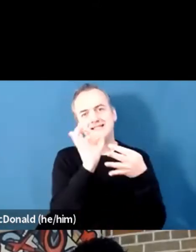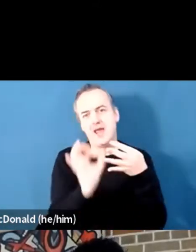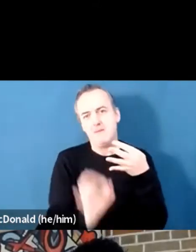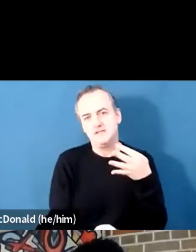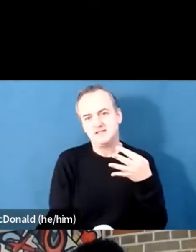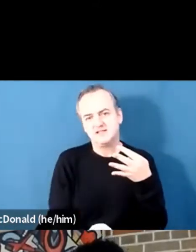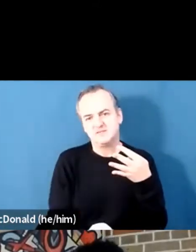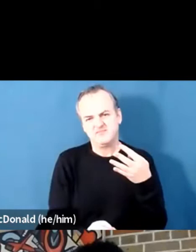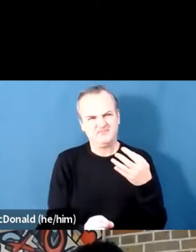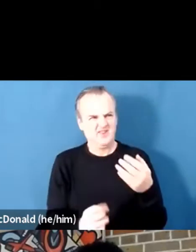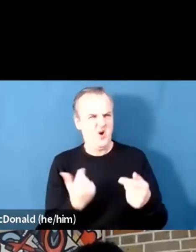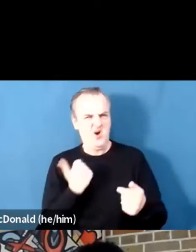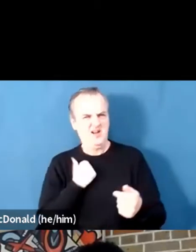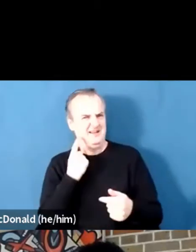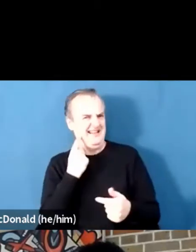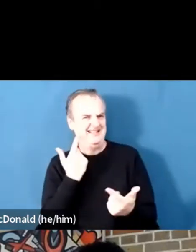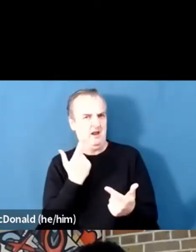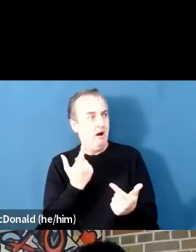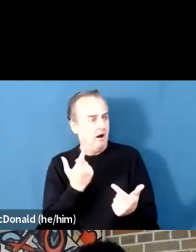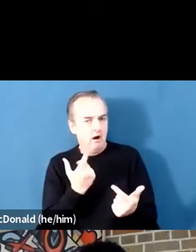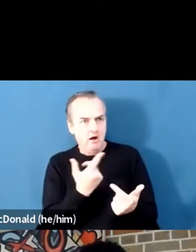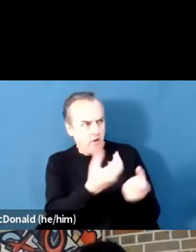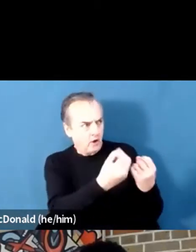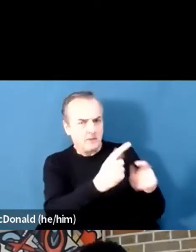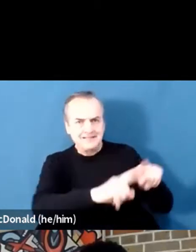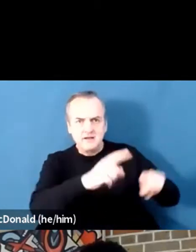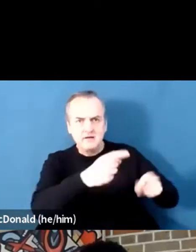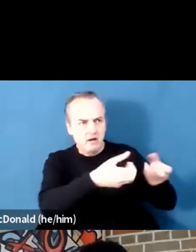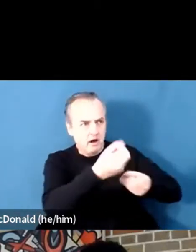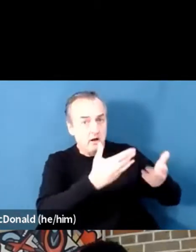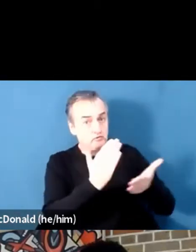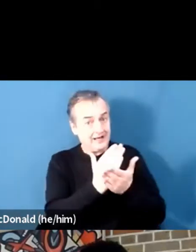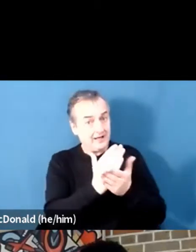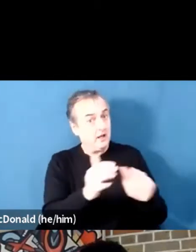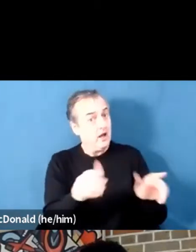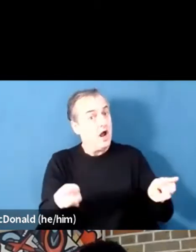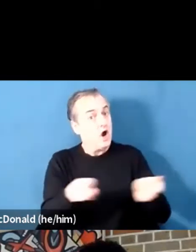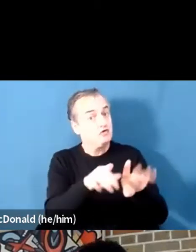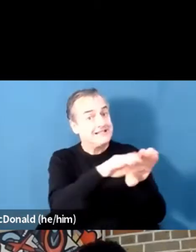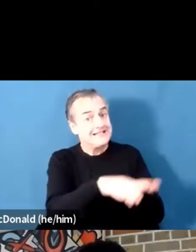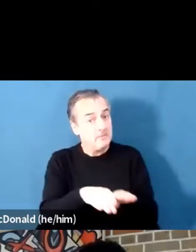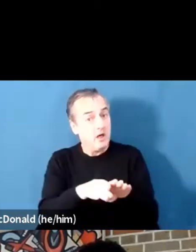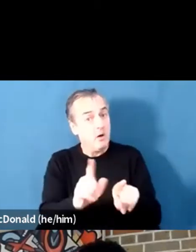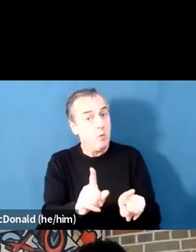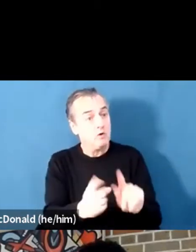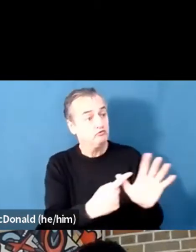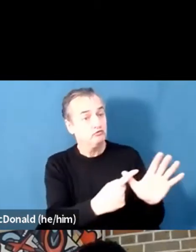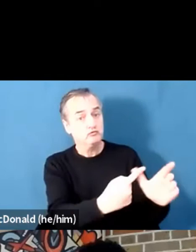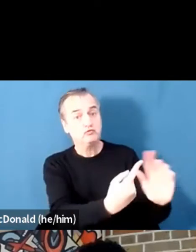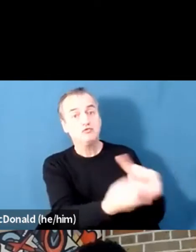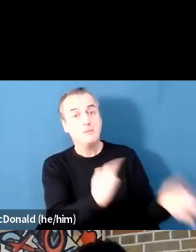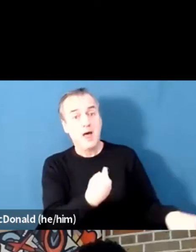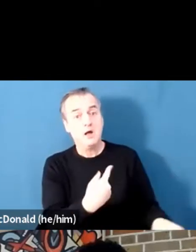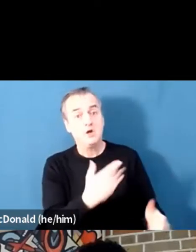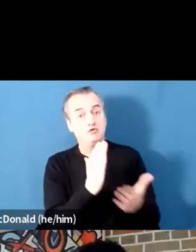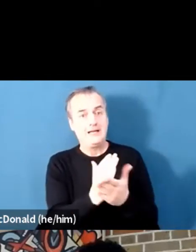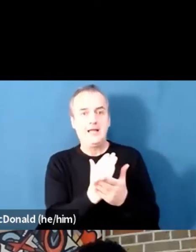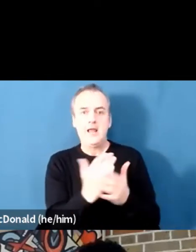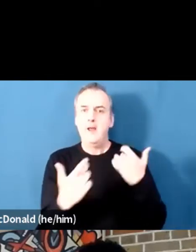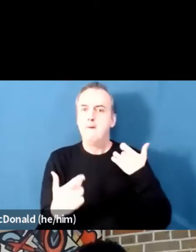thought, oh, it's going to be my job done. But actually they all came back and said pretty much the same one thing, which was